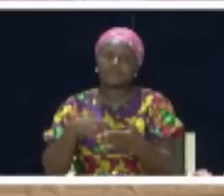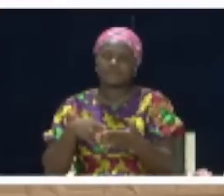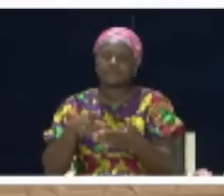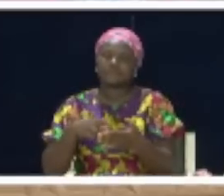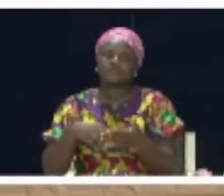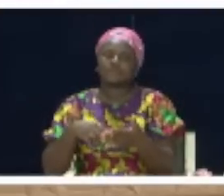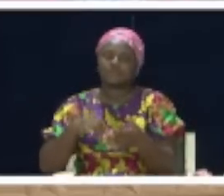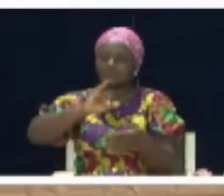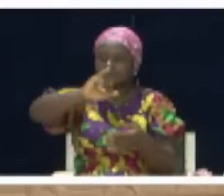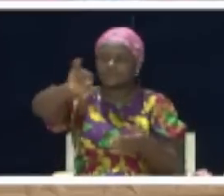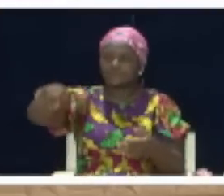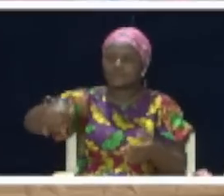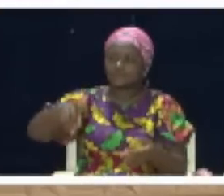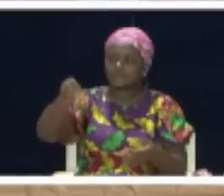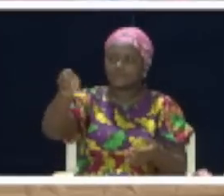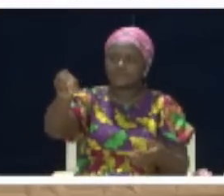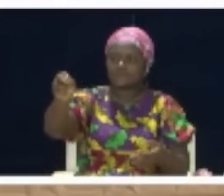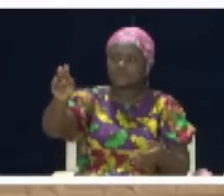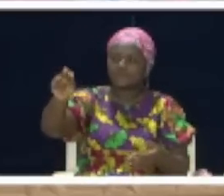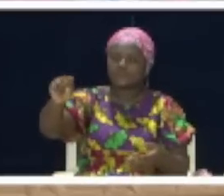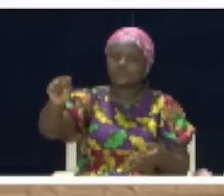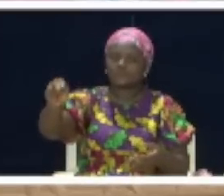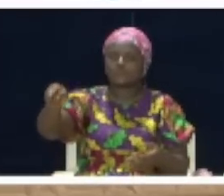John 6,